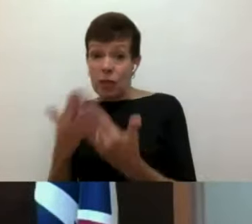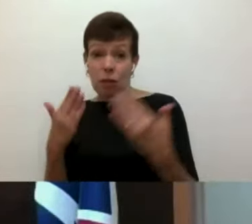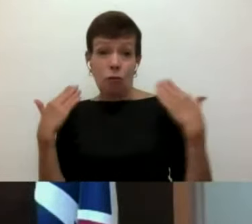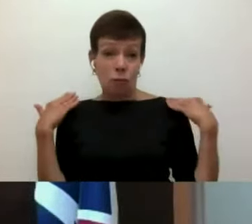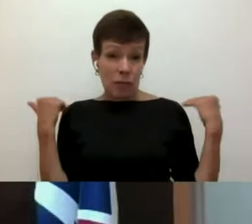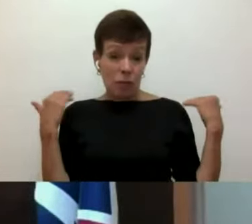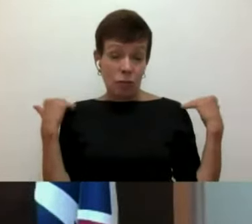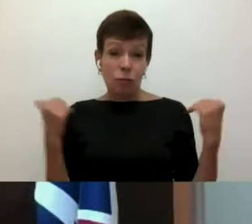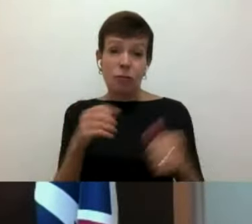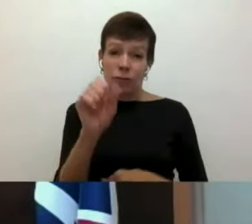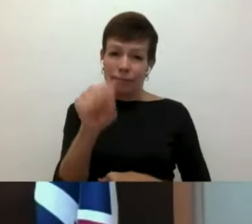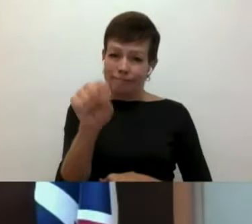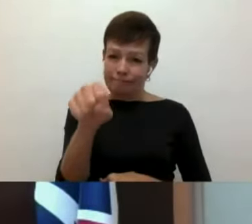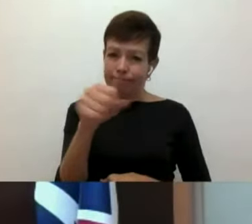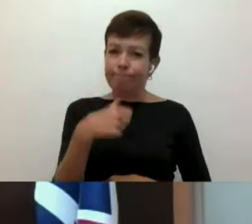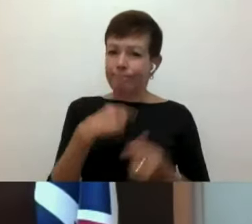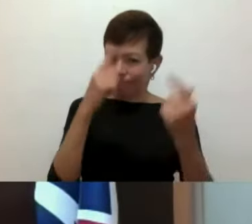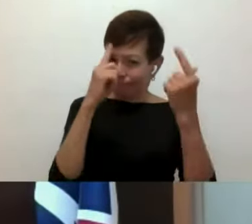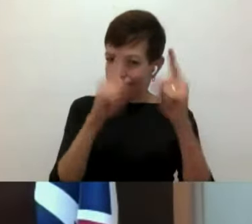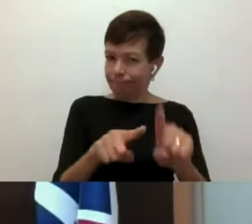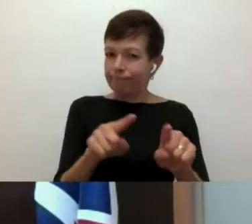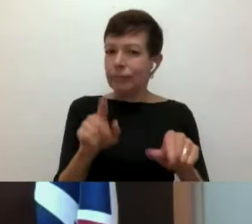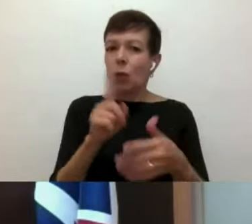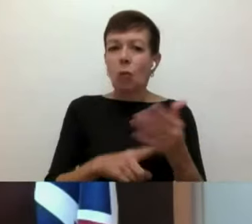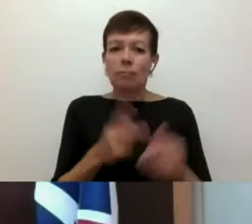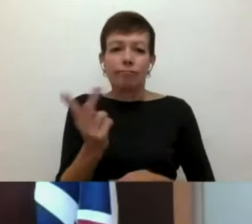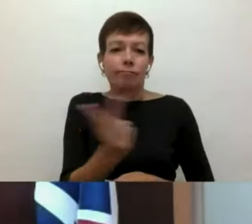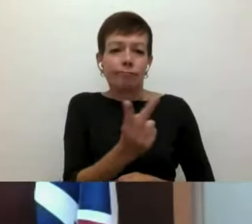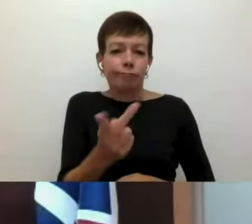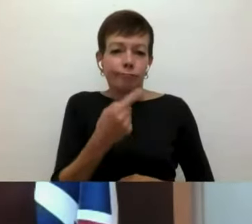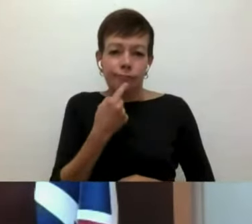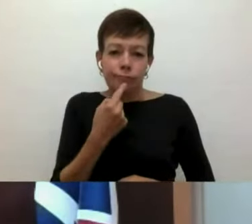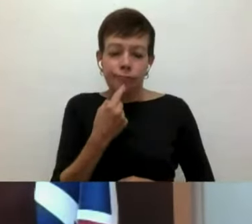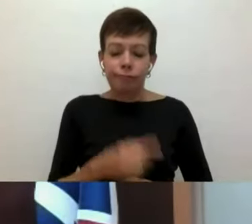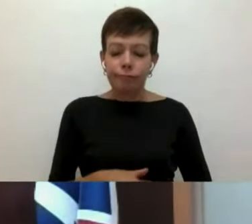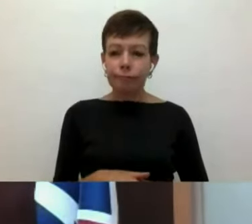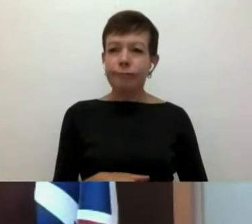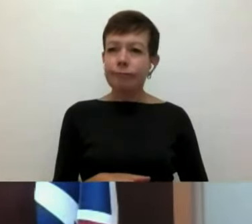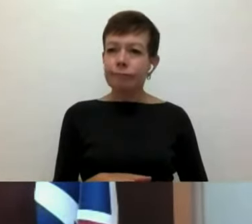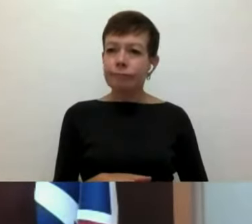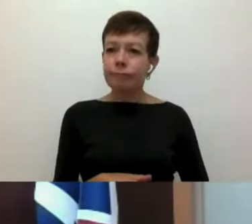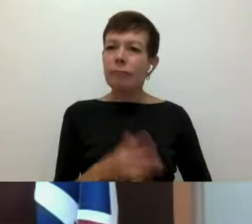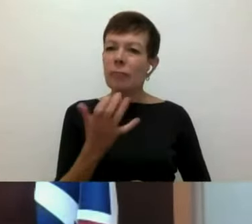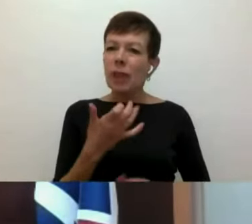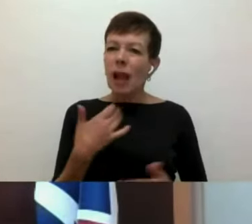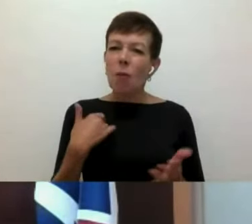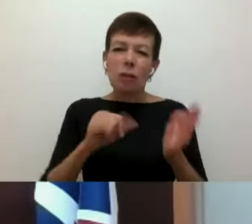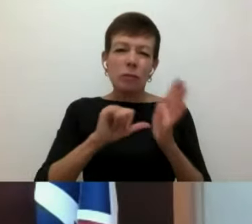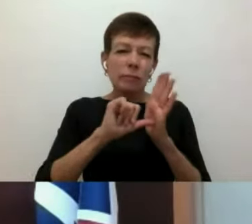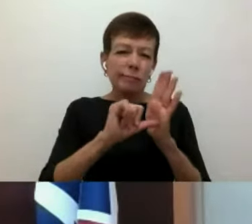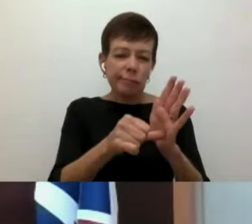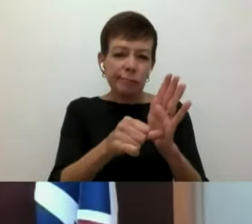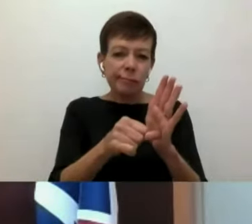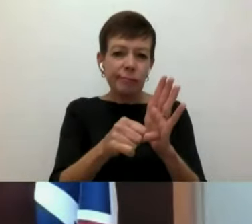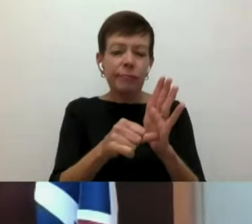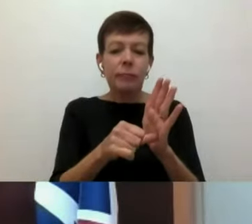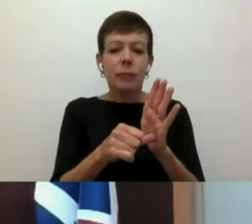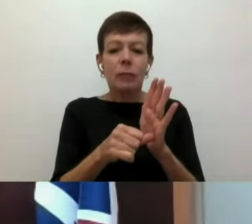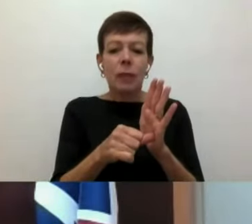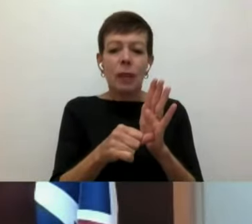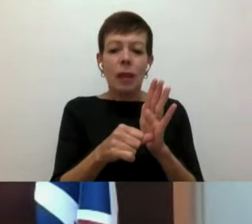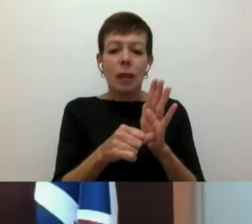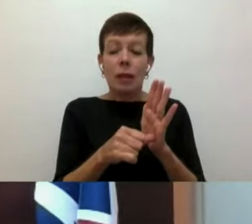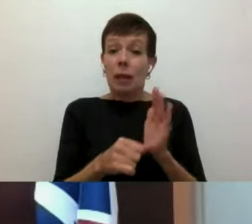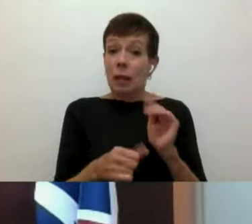I agree with what you guys have said. I just want to highlight an example on the same complex, and we've had great